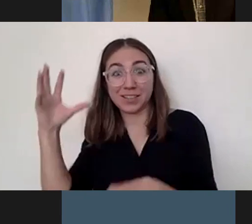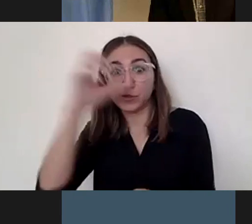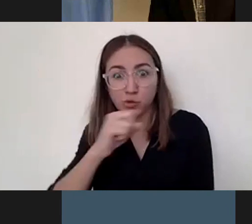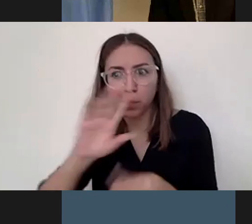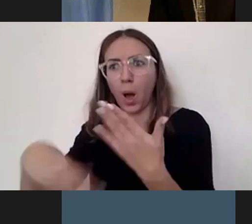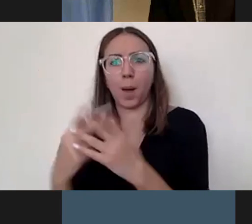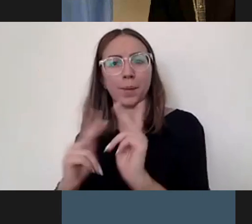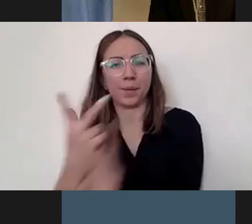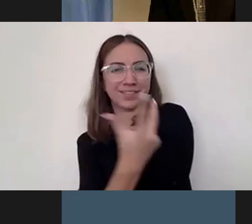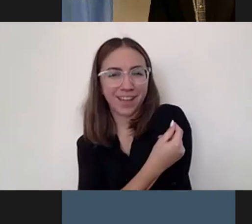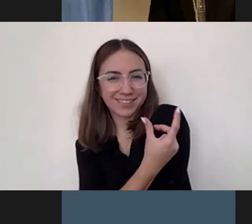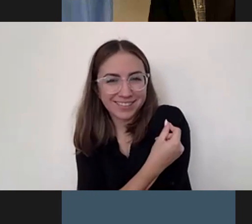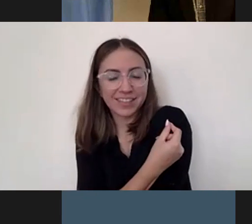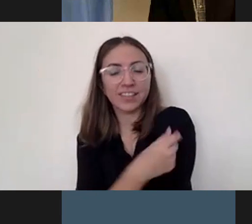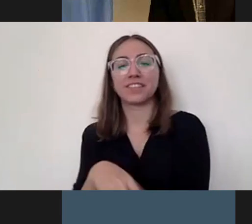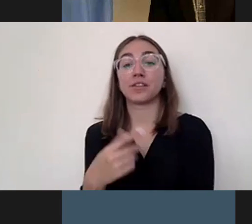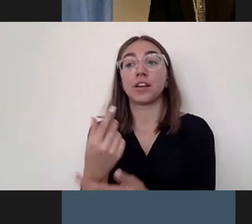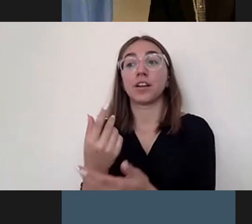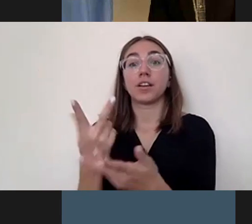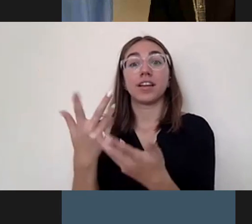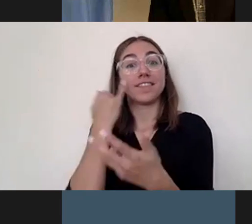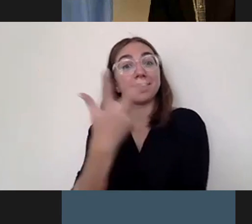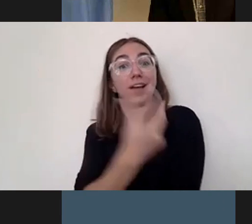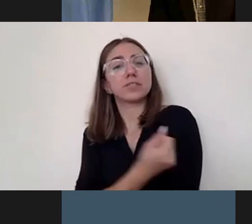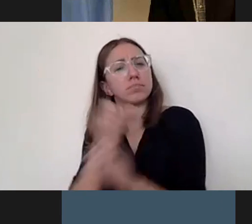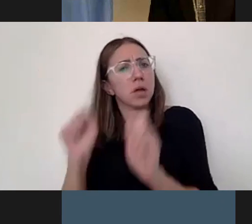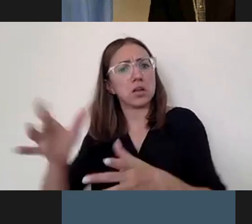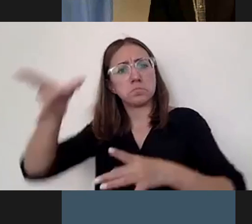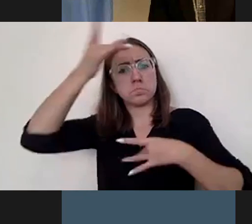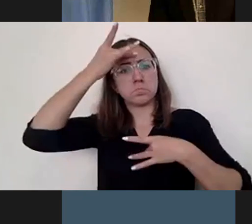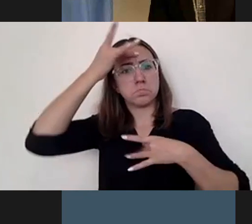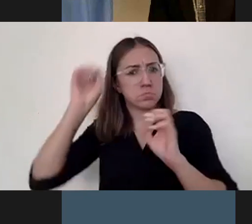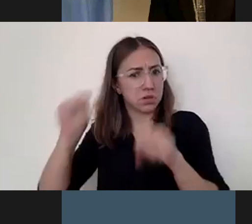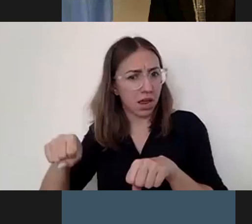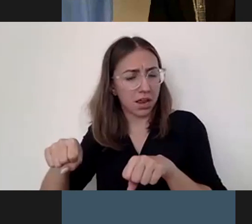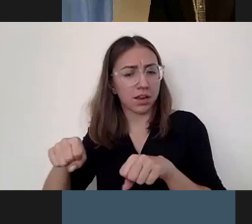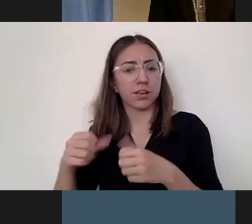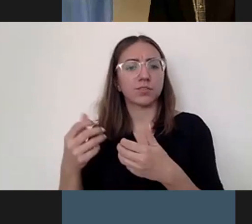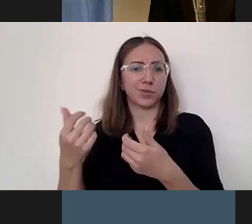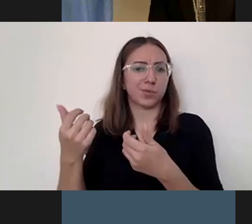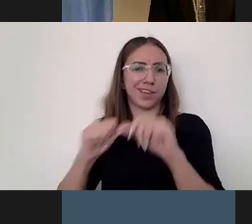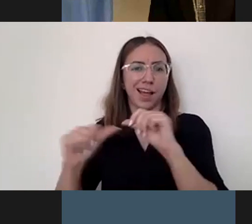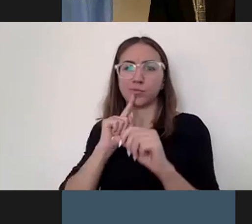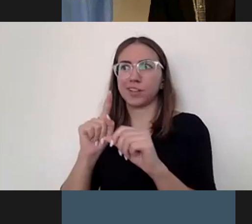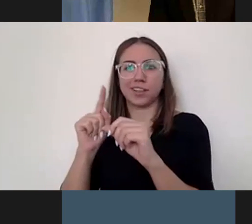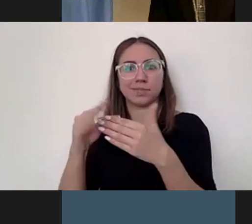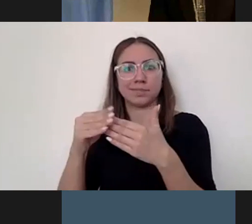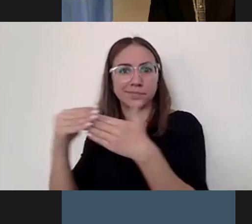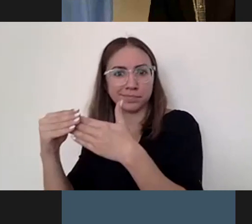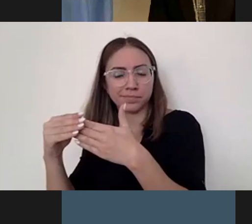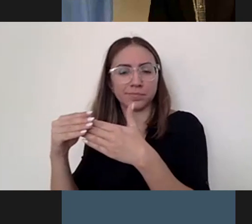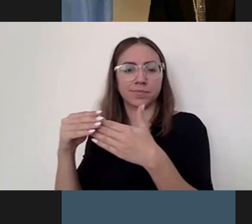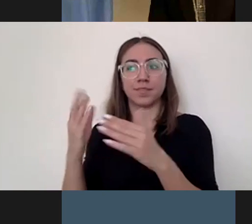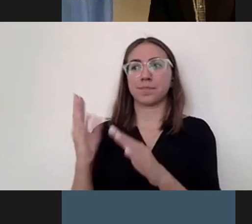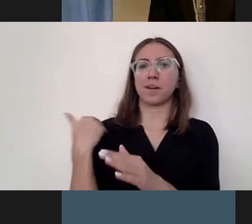vaccinated. And even people that are vaccinated can still get the virus. But that's where I wish science was dictating this. This is what